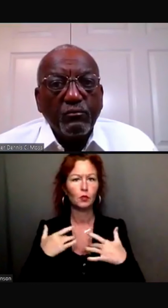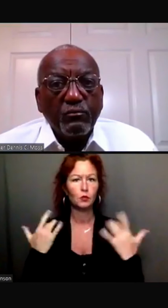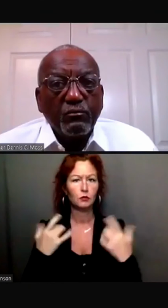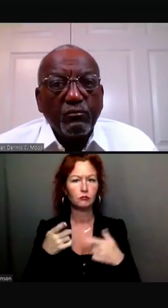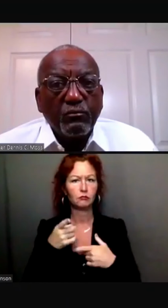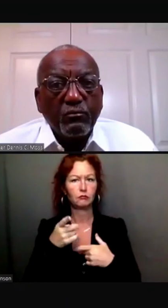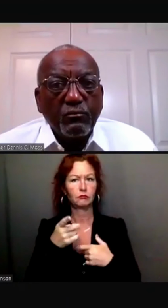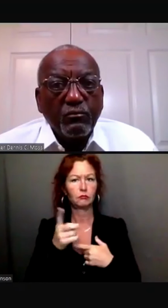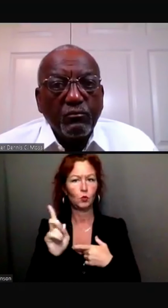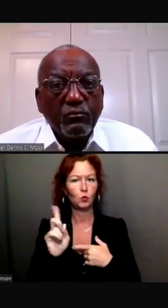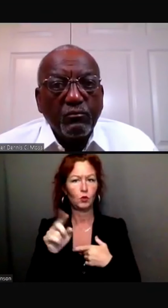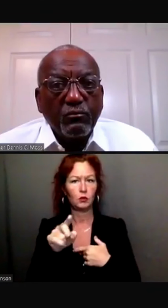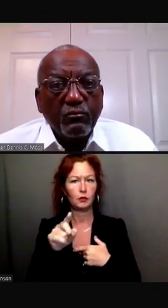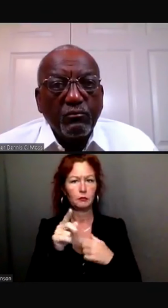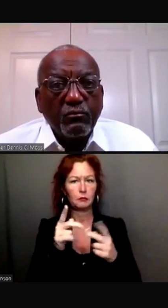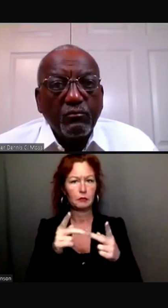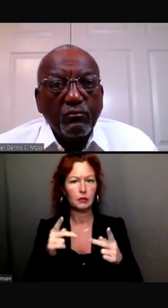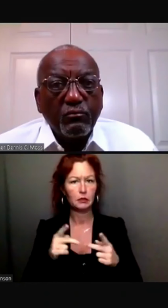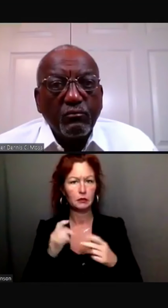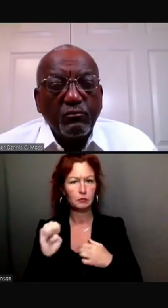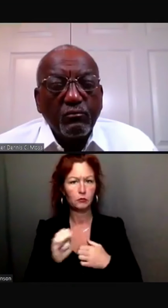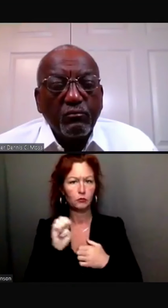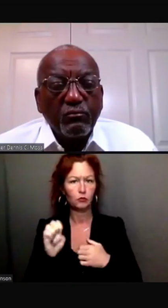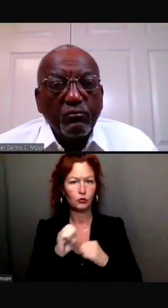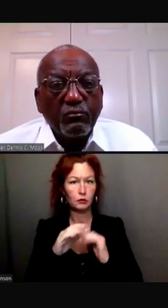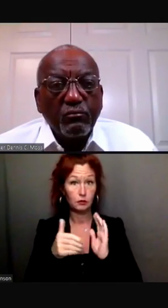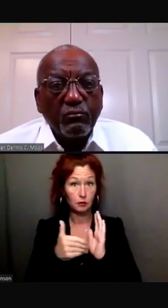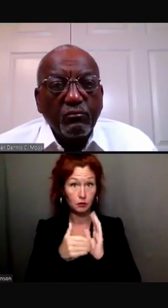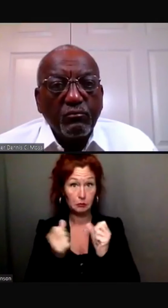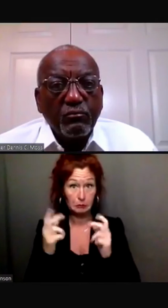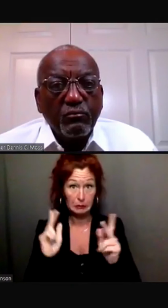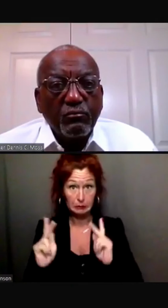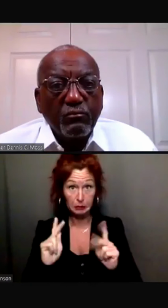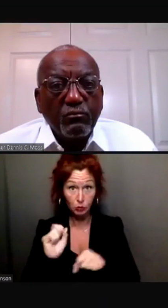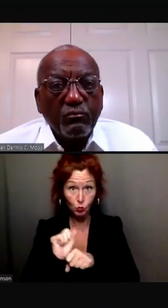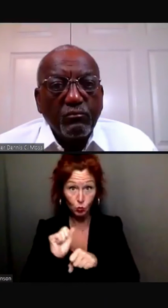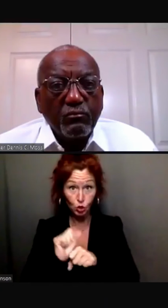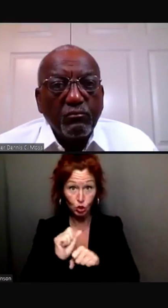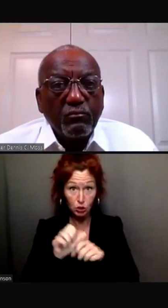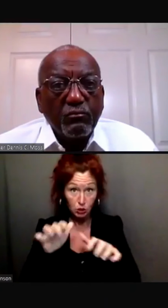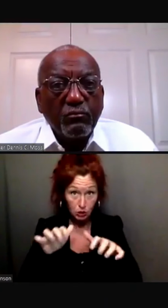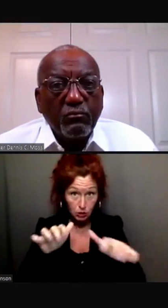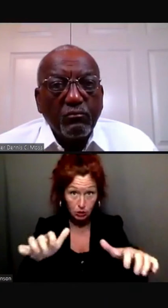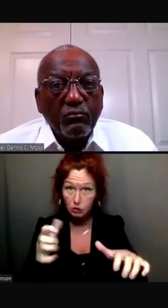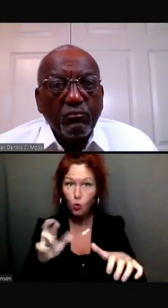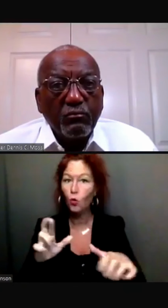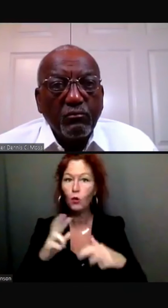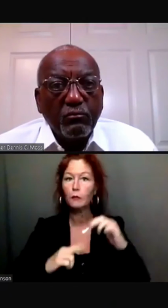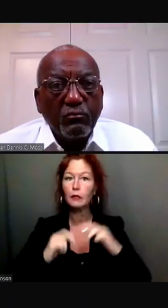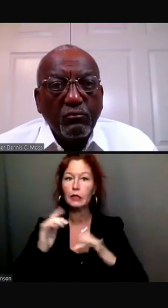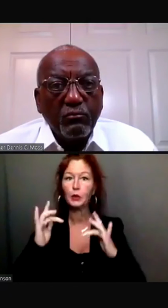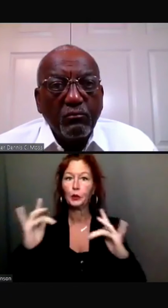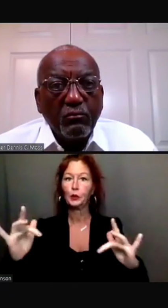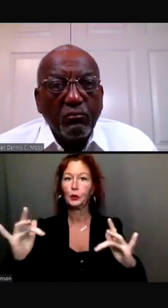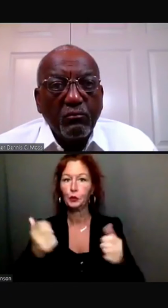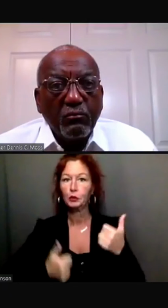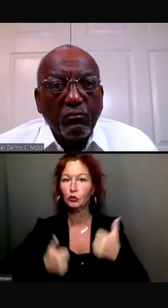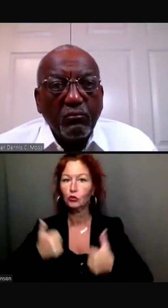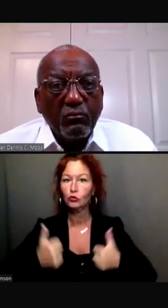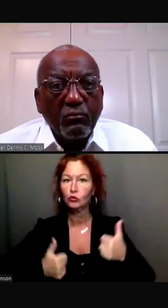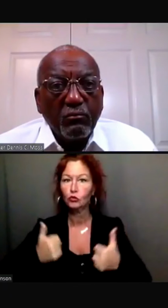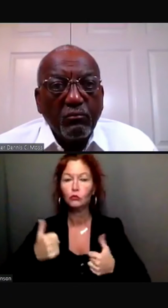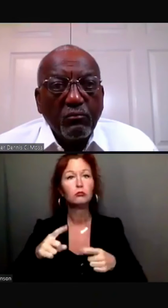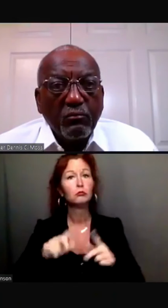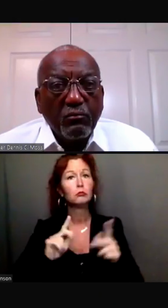at those desks? Is it activated or is it pretty much empty? No, there's people here at the EOC, but there's other people